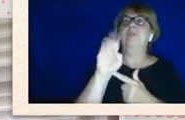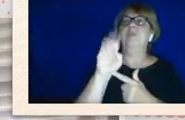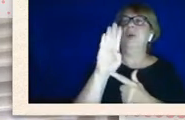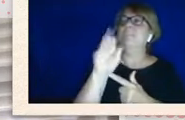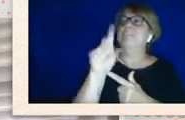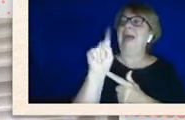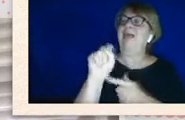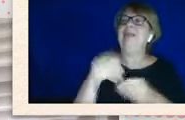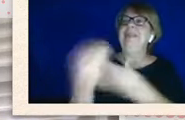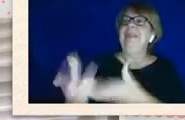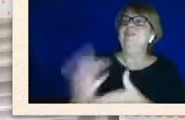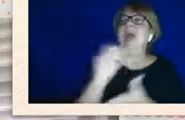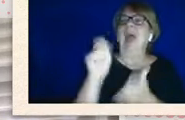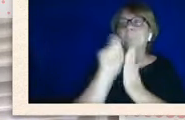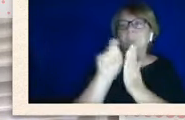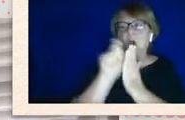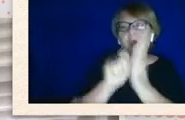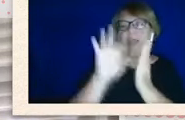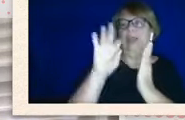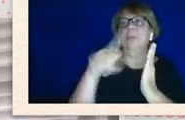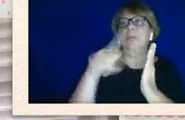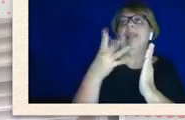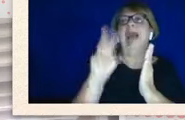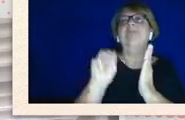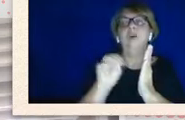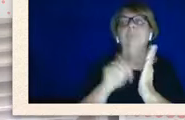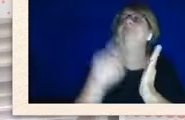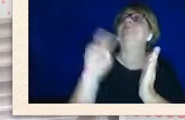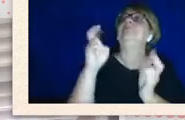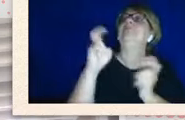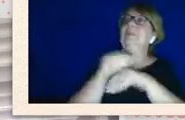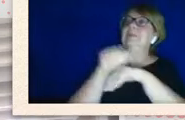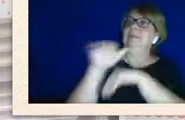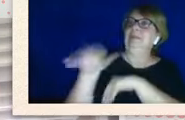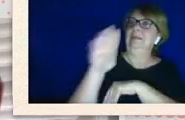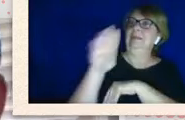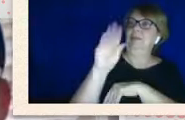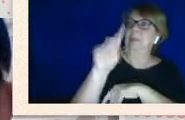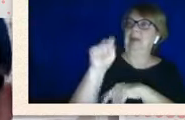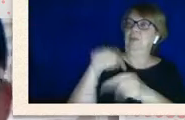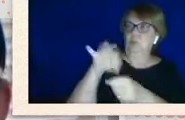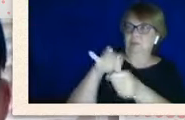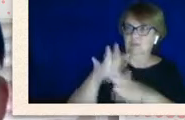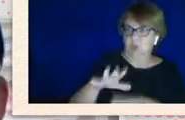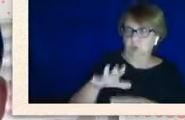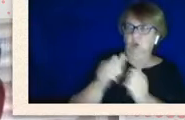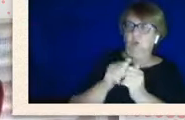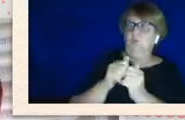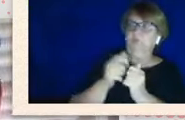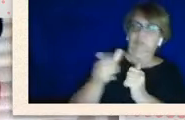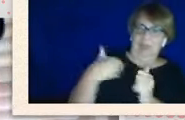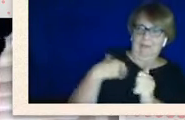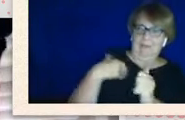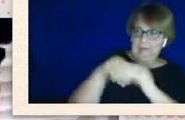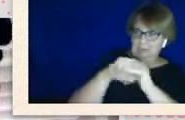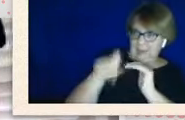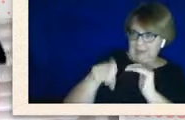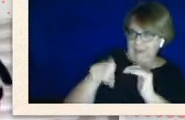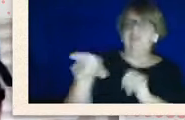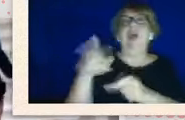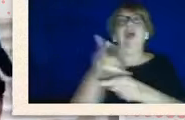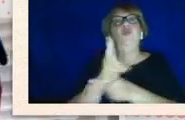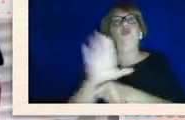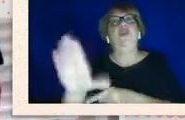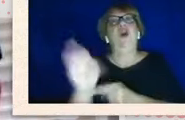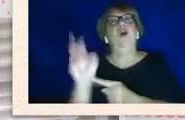marking platform. What it does is it sends a ballot to a voter with accessibility needs, and the voter can use their own assistive technology